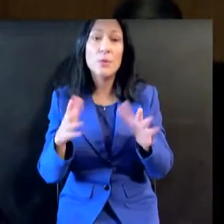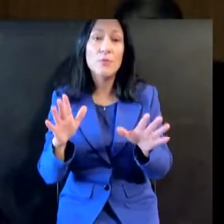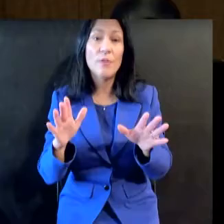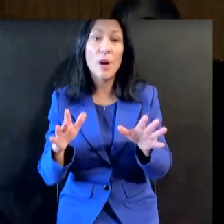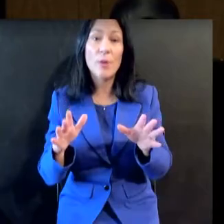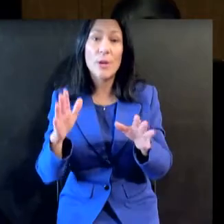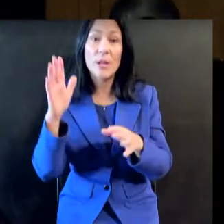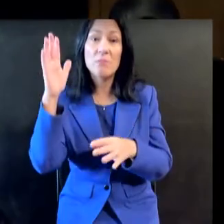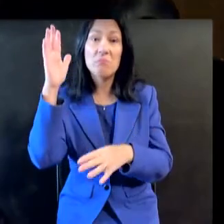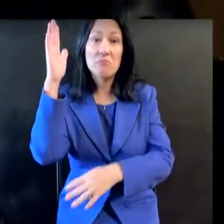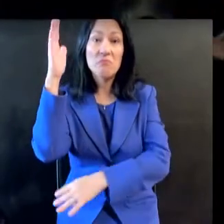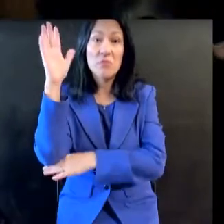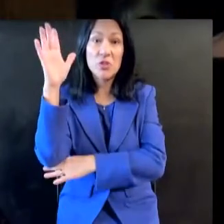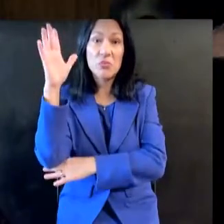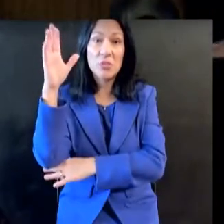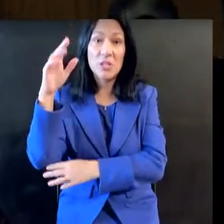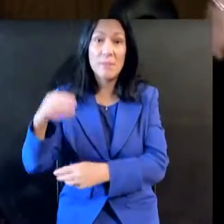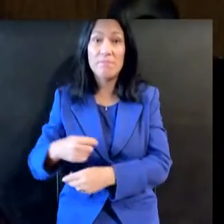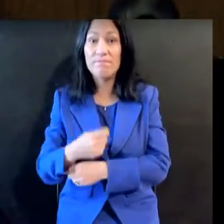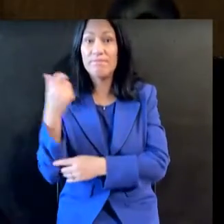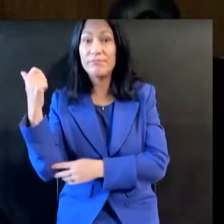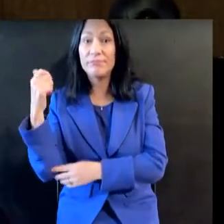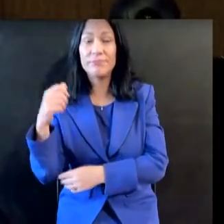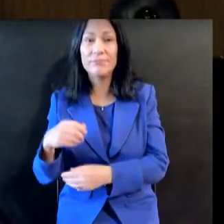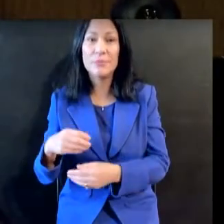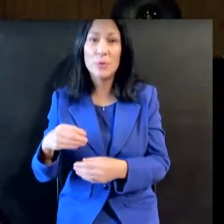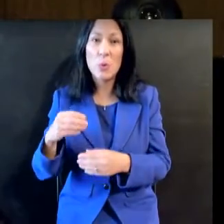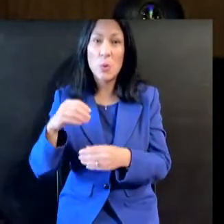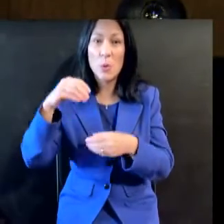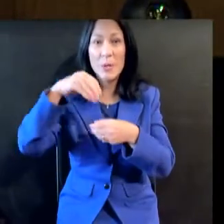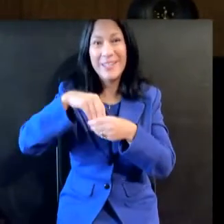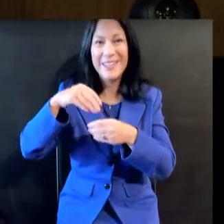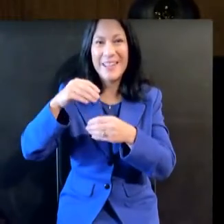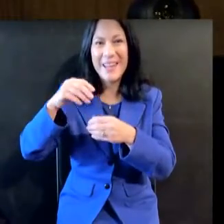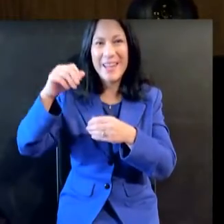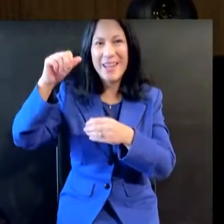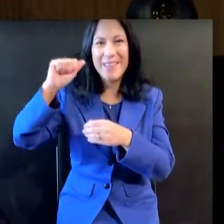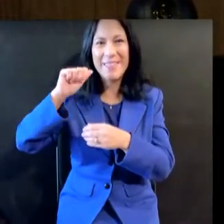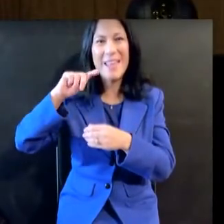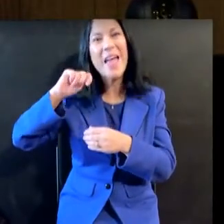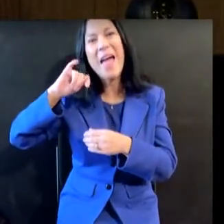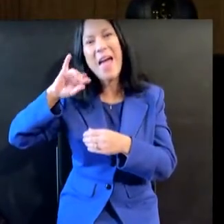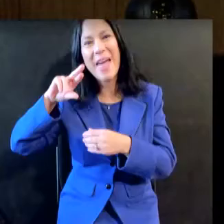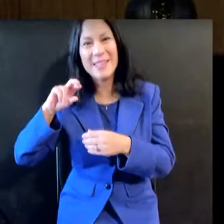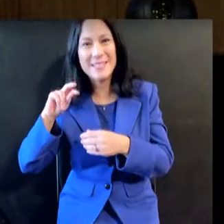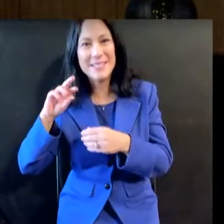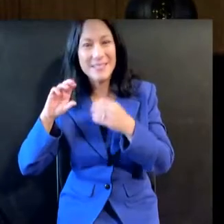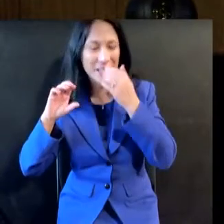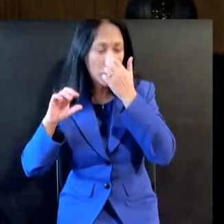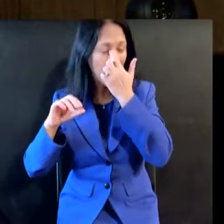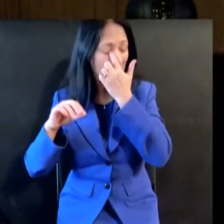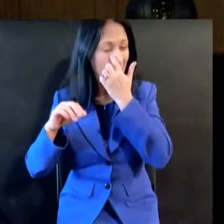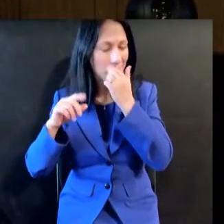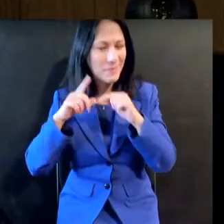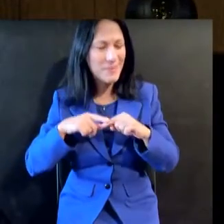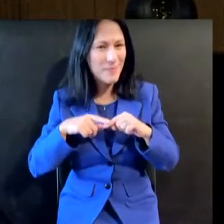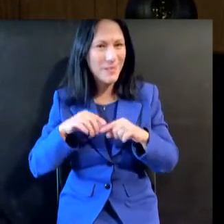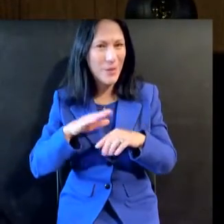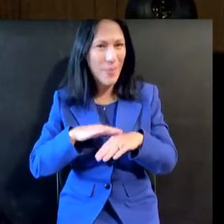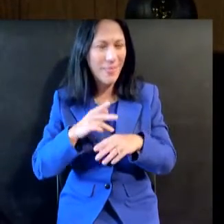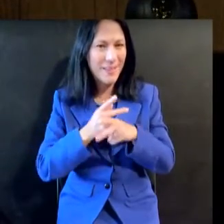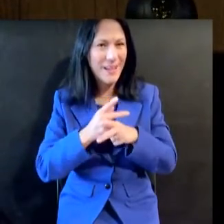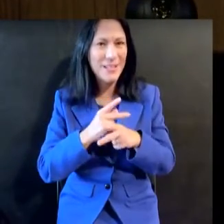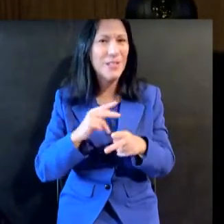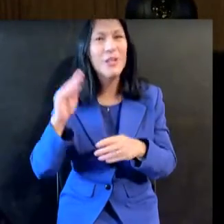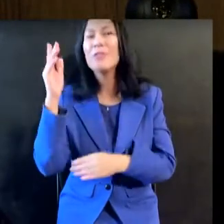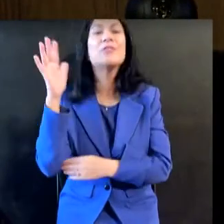the tree outside or put it back in the attic, depending on what kind of tree you have. You've taken down the lights. The stockings are tucked away. You've taken your Marty